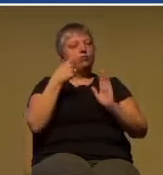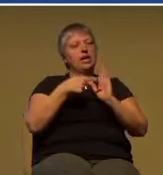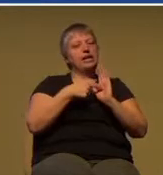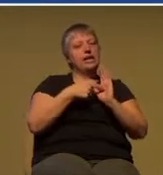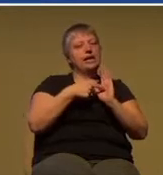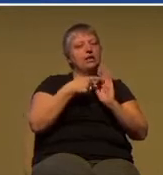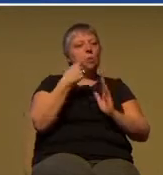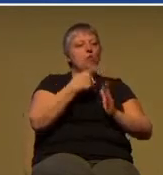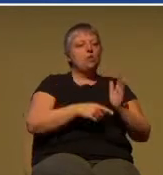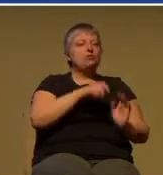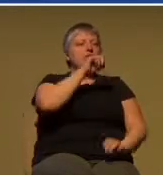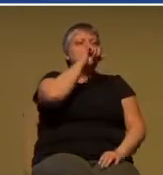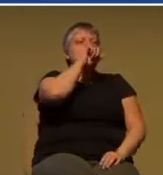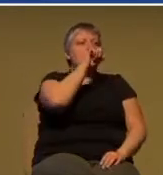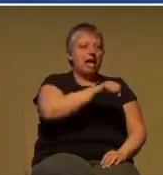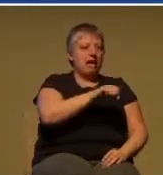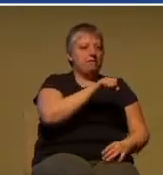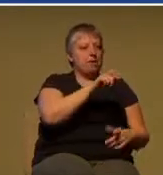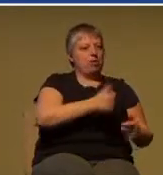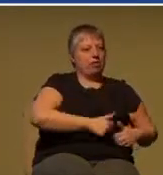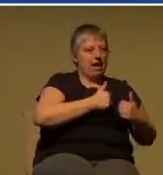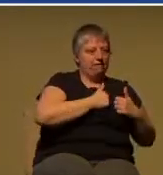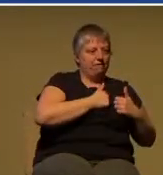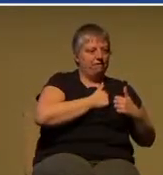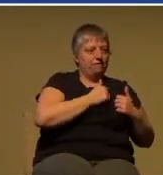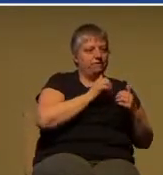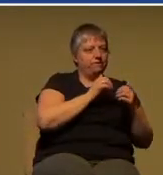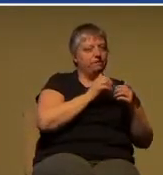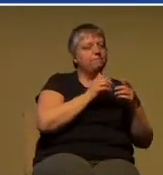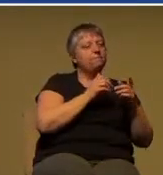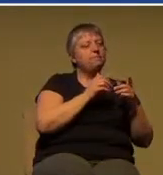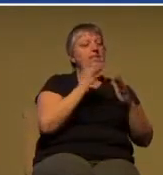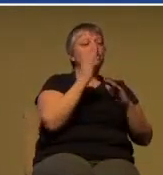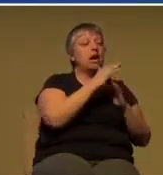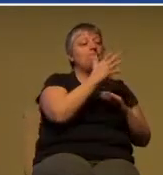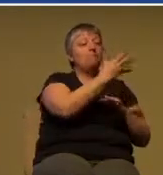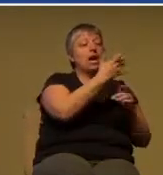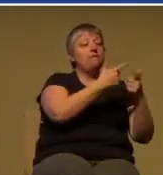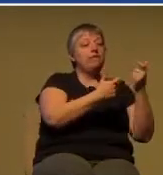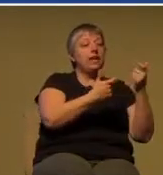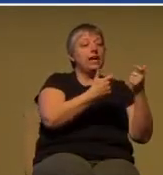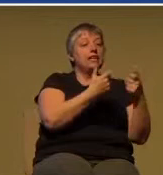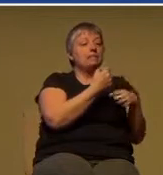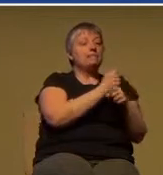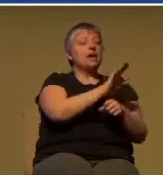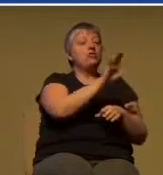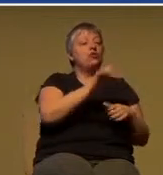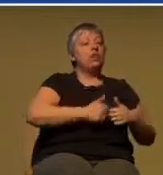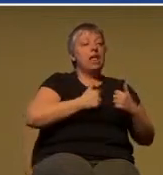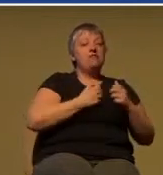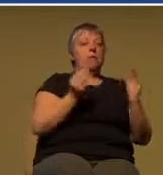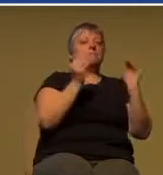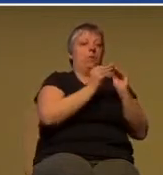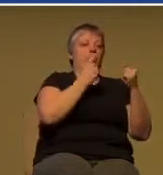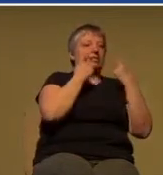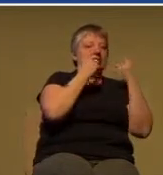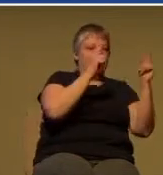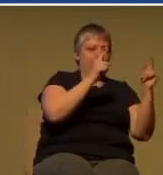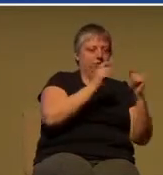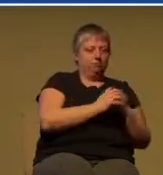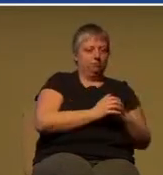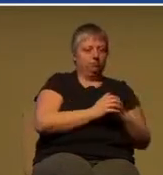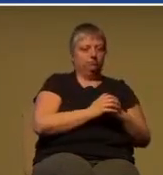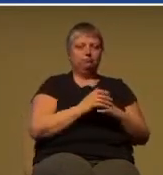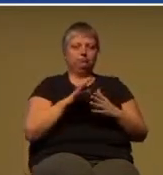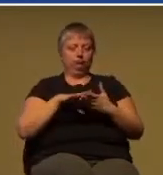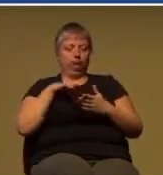what you love about life and the top 5 things that would make your life more successful. And by learning